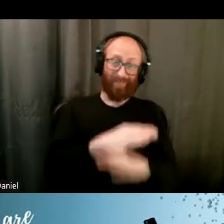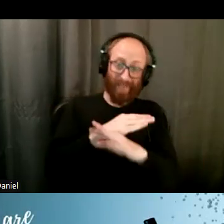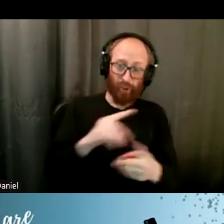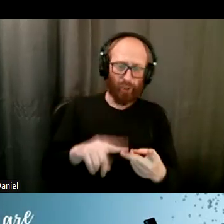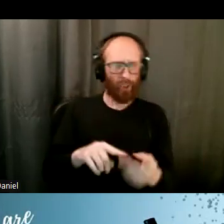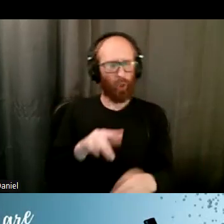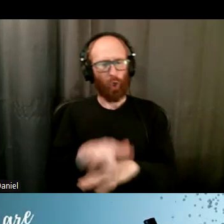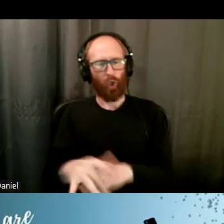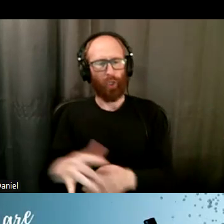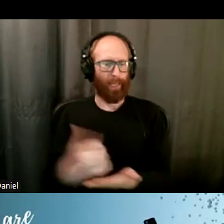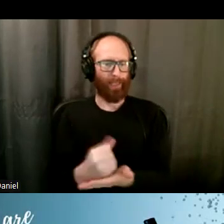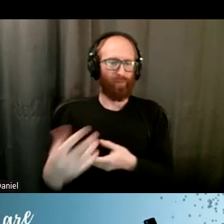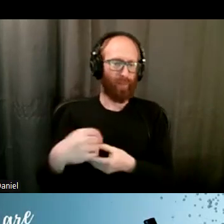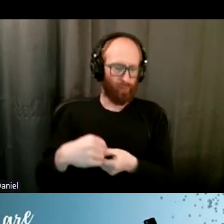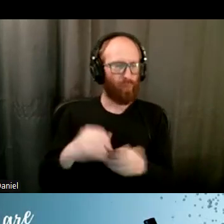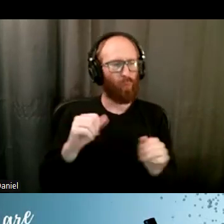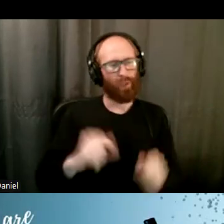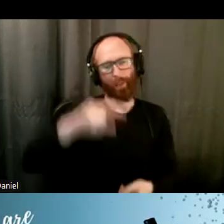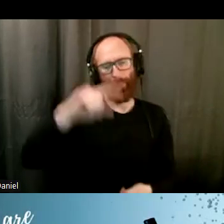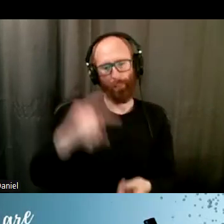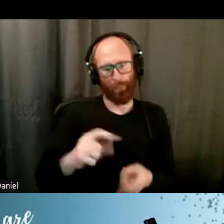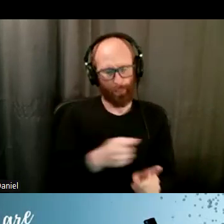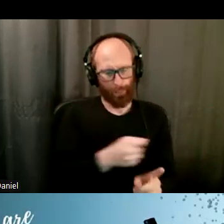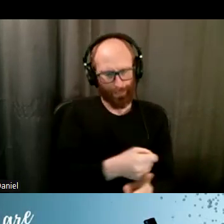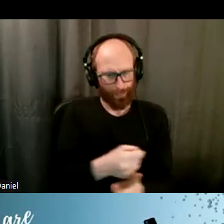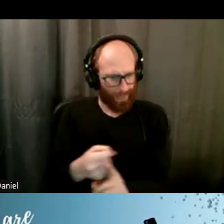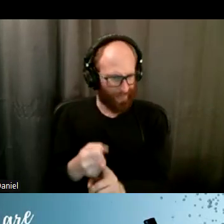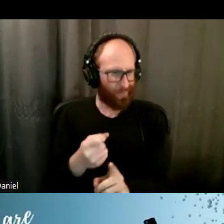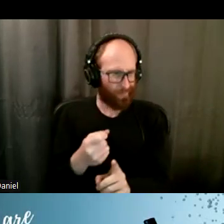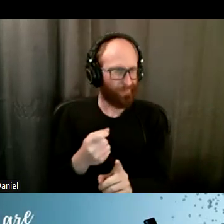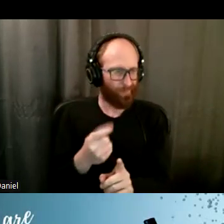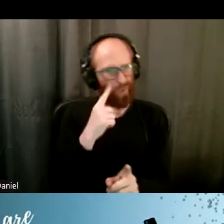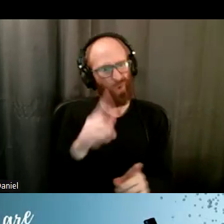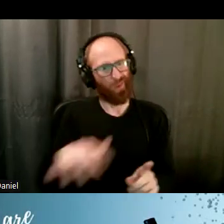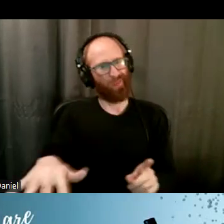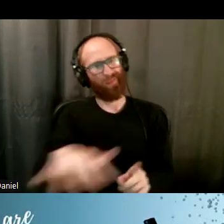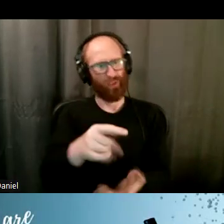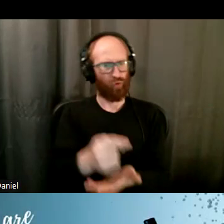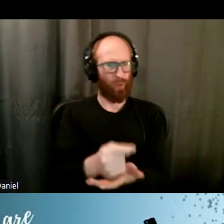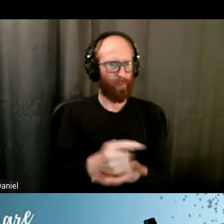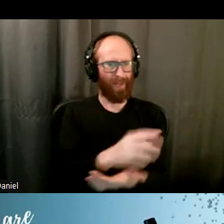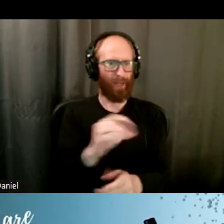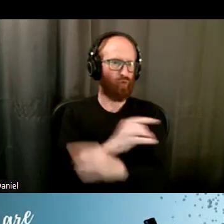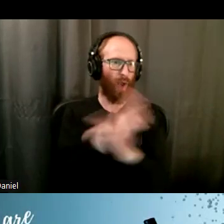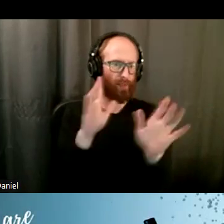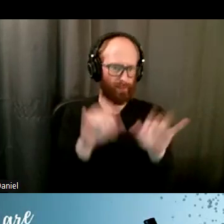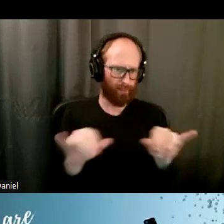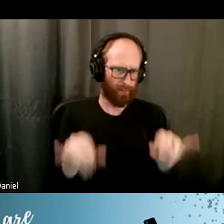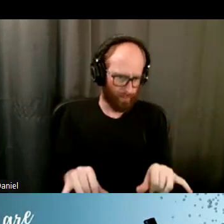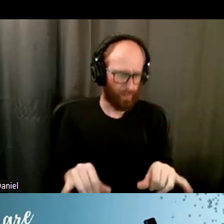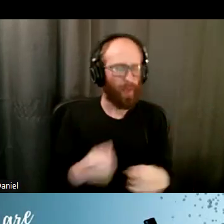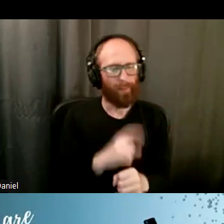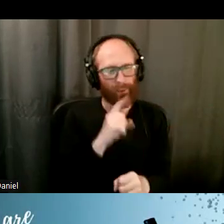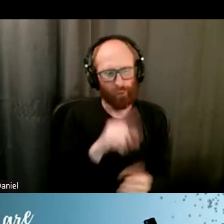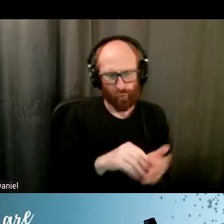also reduce the impact and strain on the treatment and crisis systems, ensuring that students get the right care at the